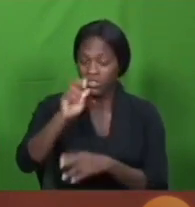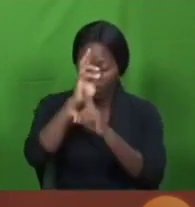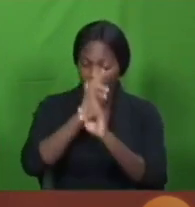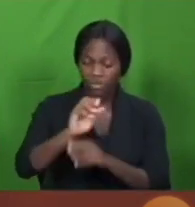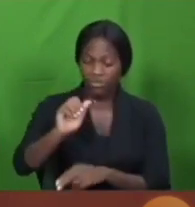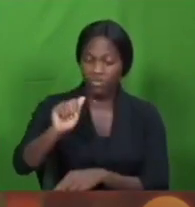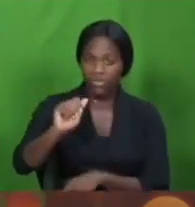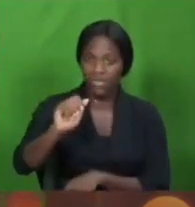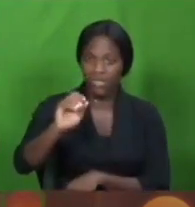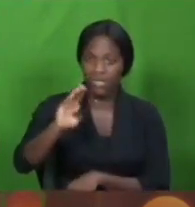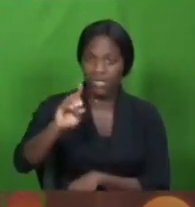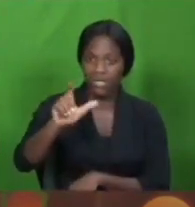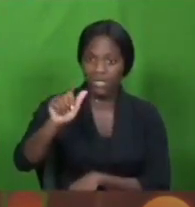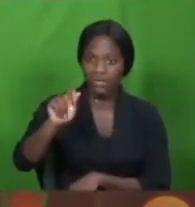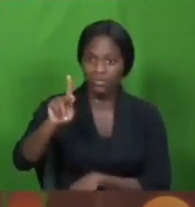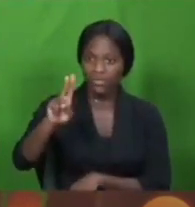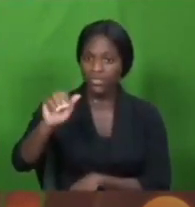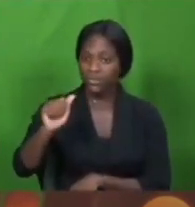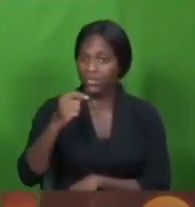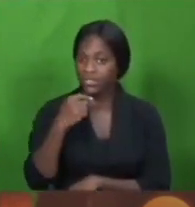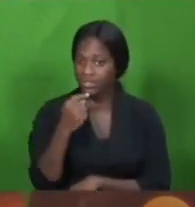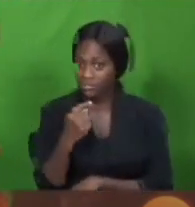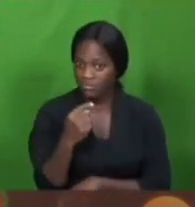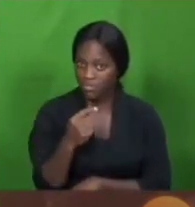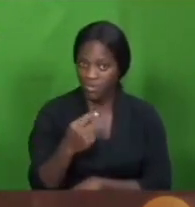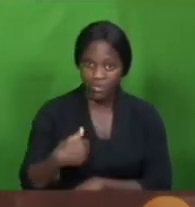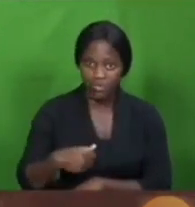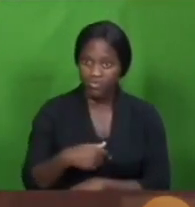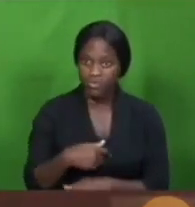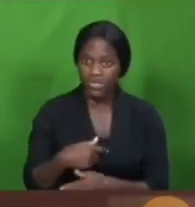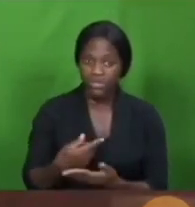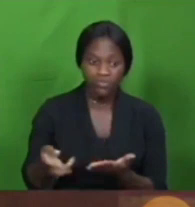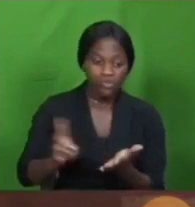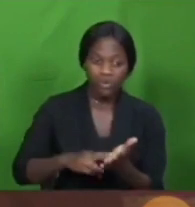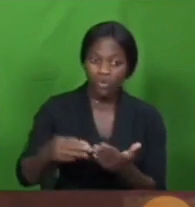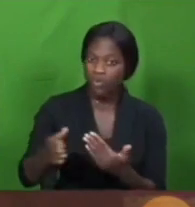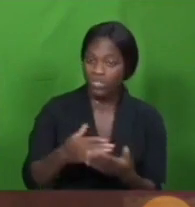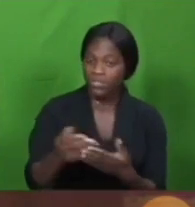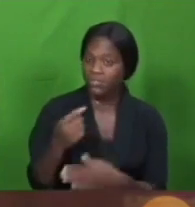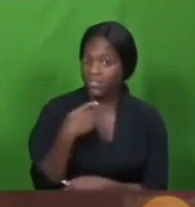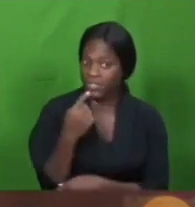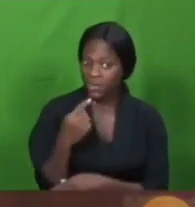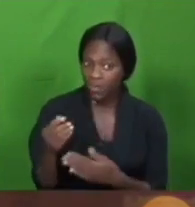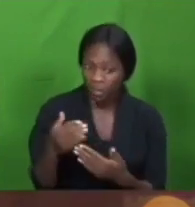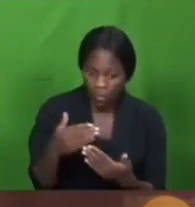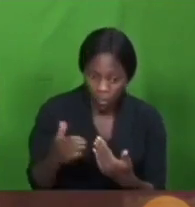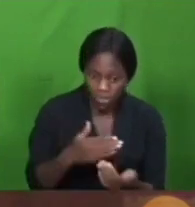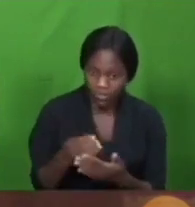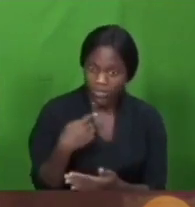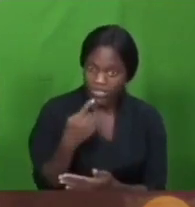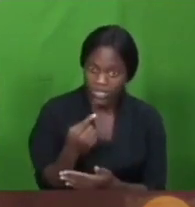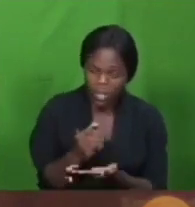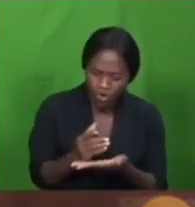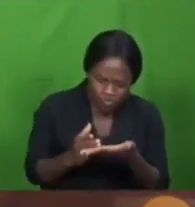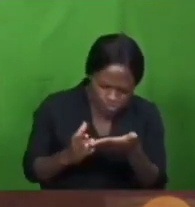is a house of records, and I'm sure whatever we do must appropriately capture